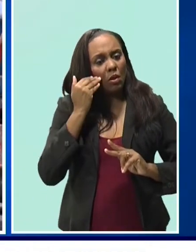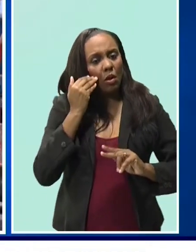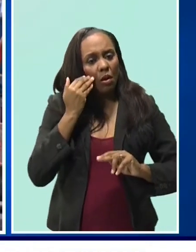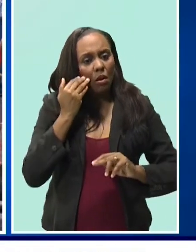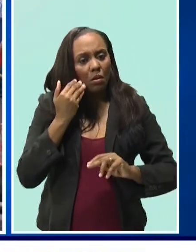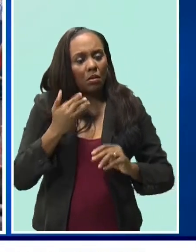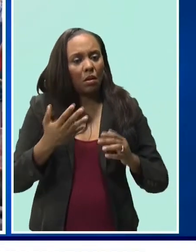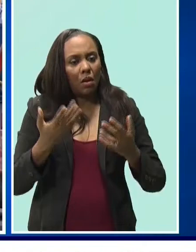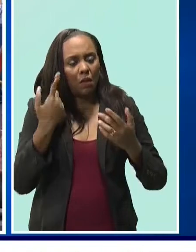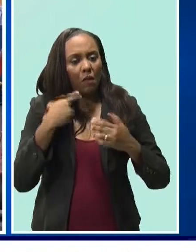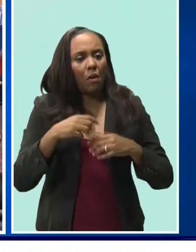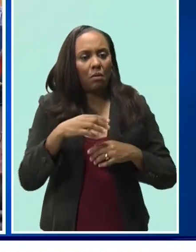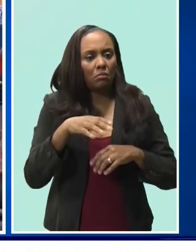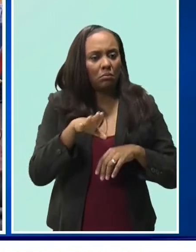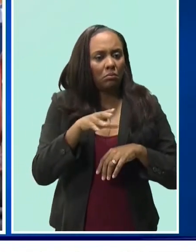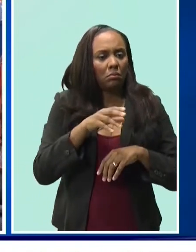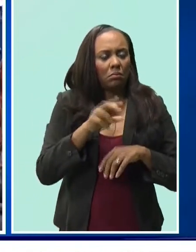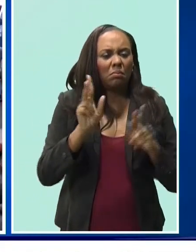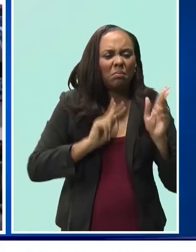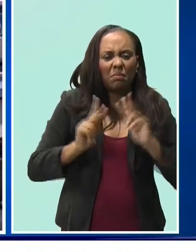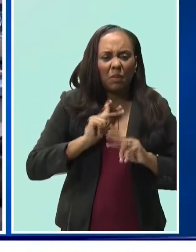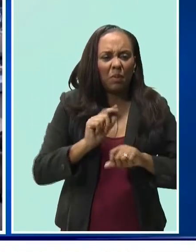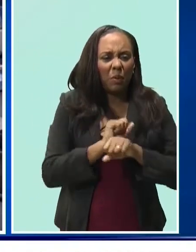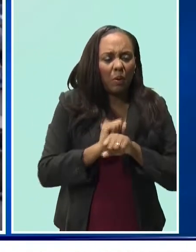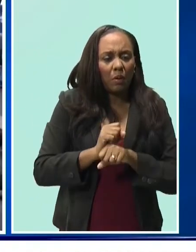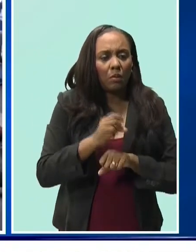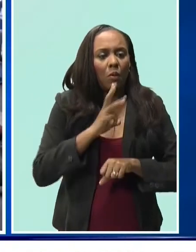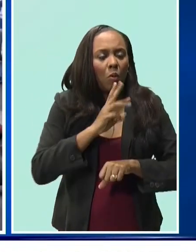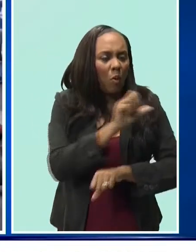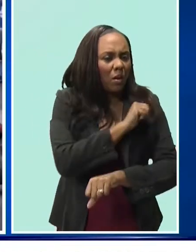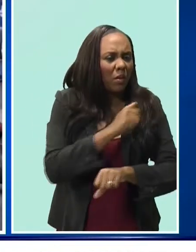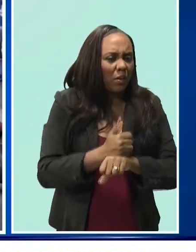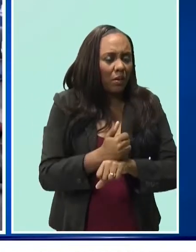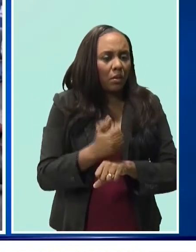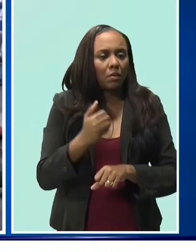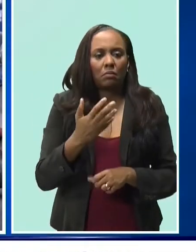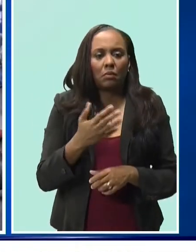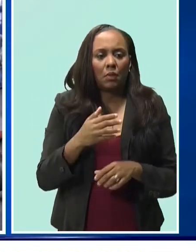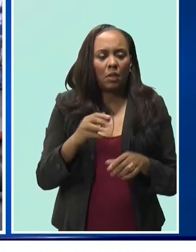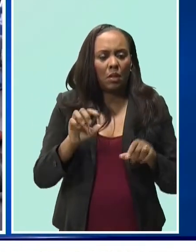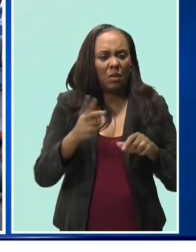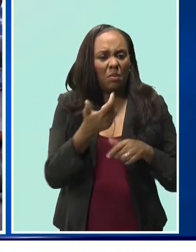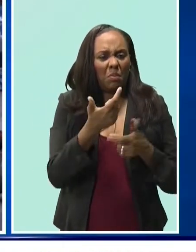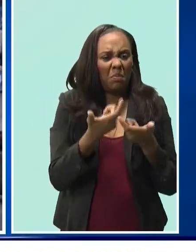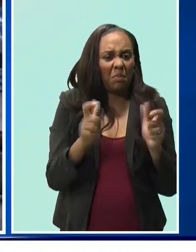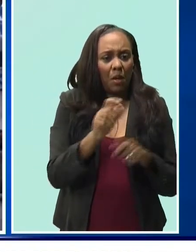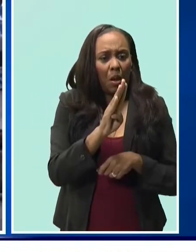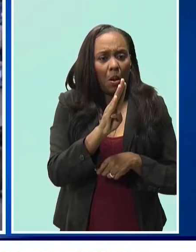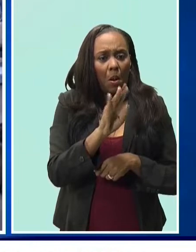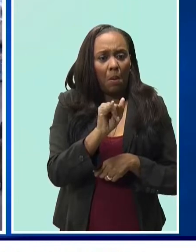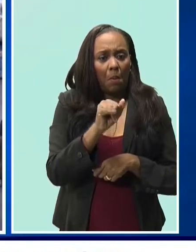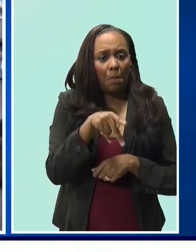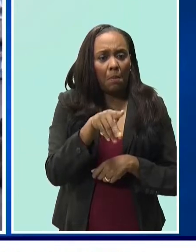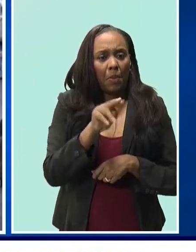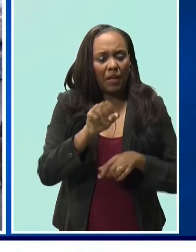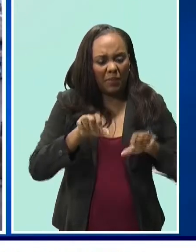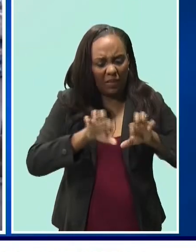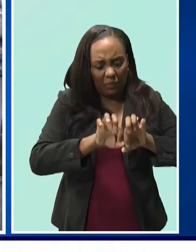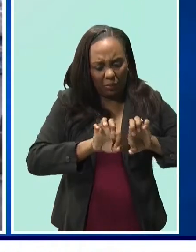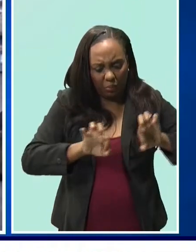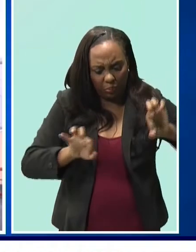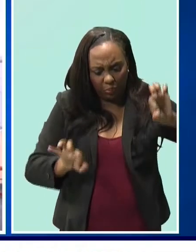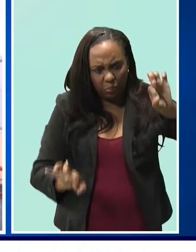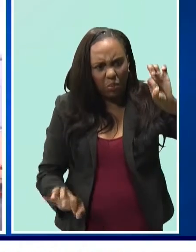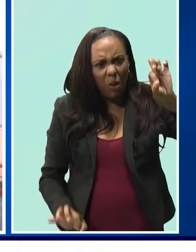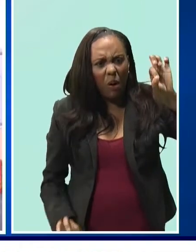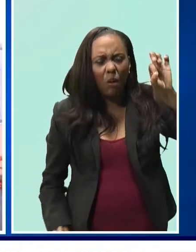things for the light and power, everything we handle. And with different things is a different degree of responsibility,